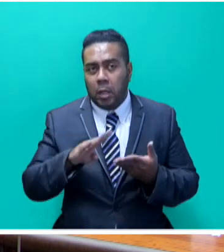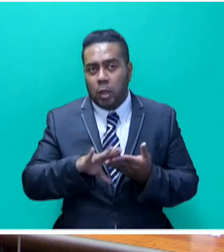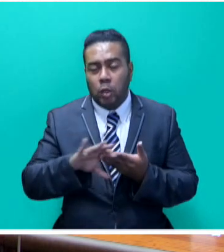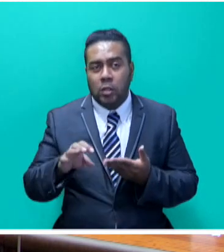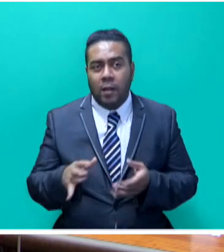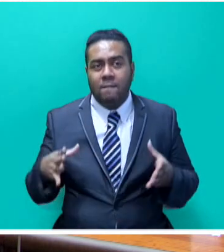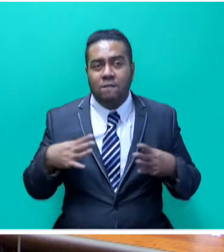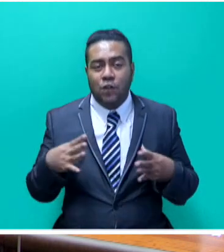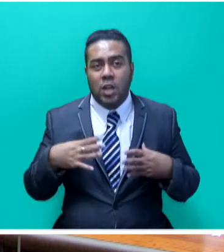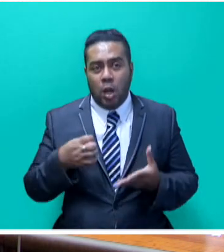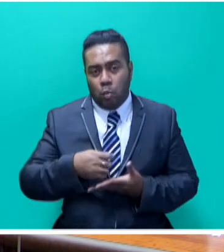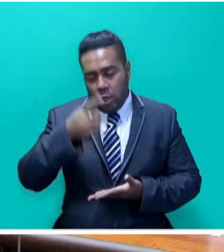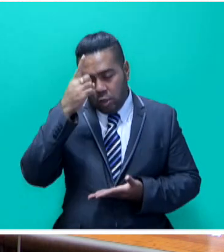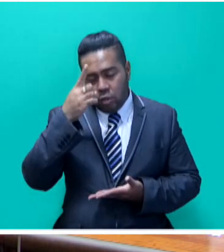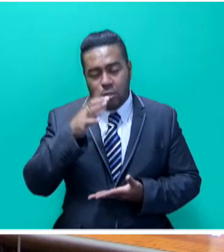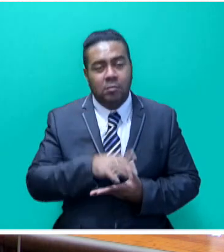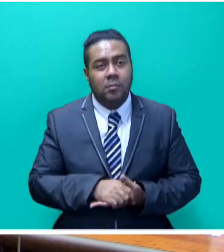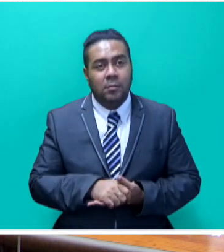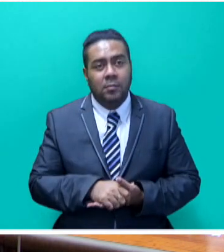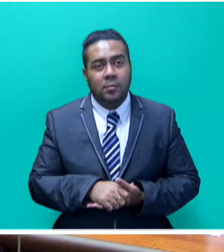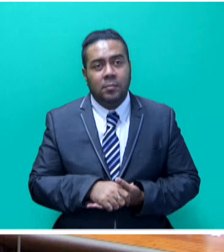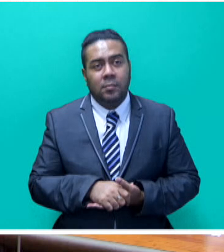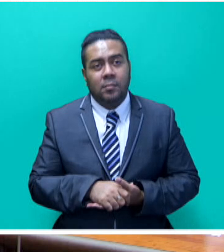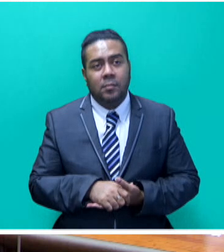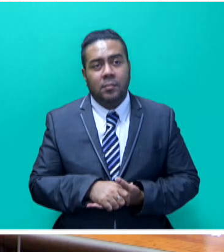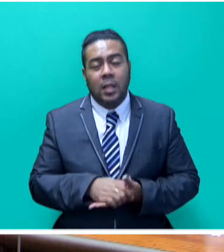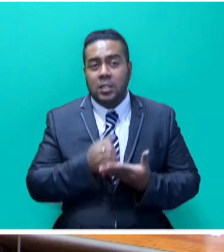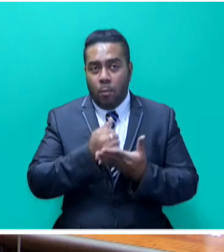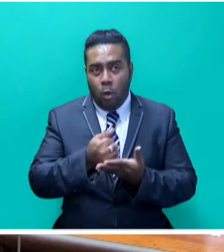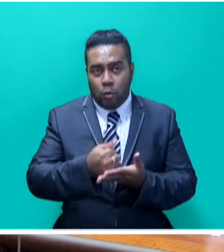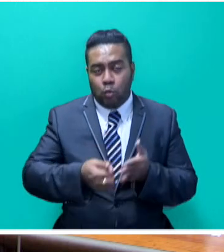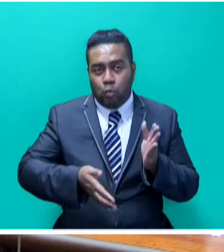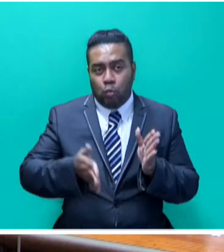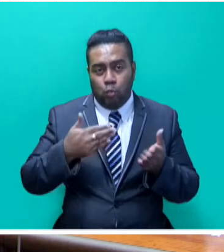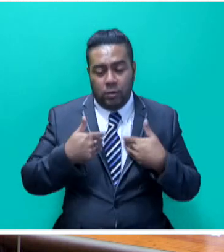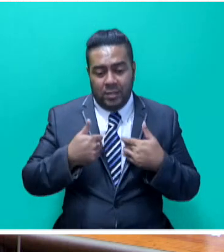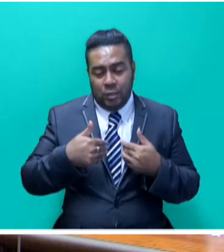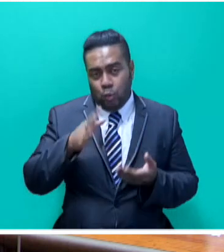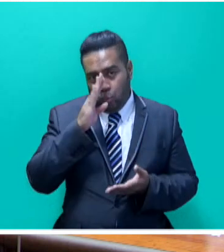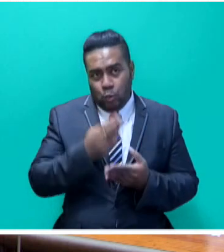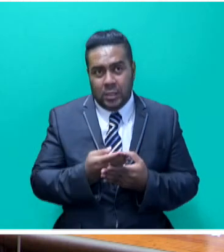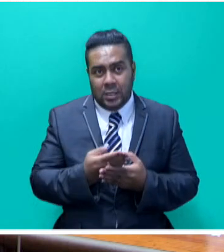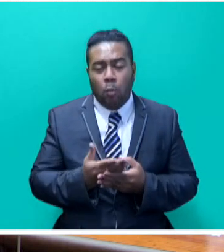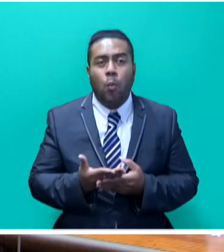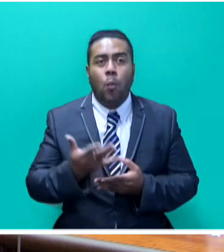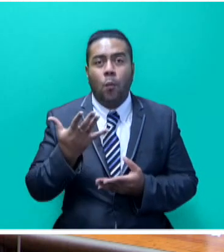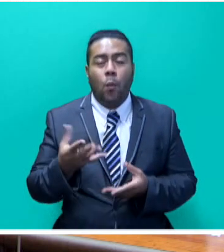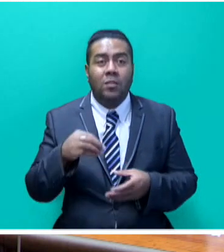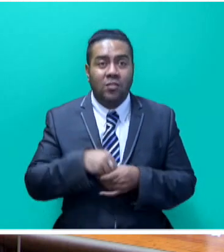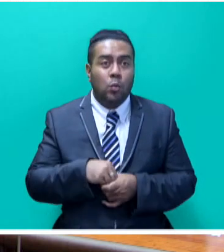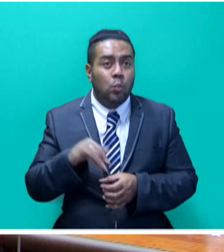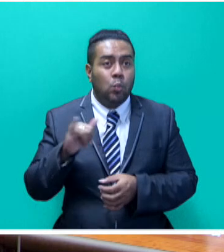free education, and support to tertiary students. Mr. Speaker, sir, there is support for businesses, which